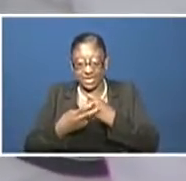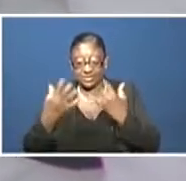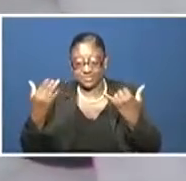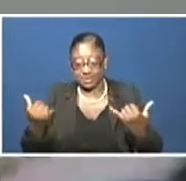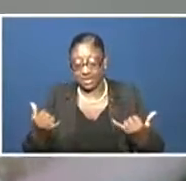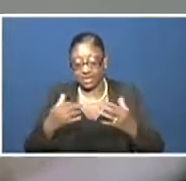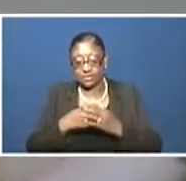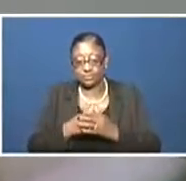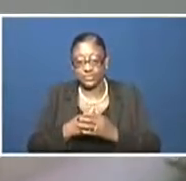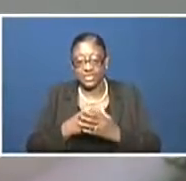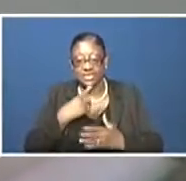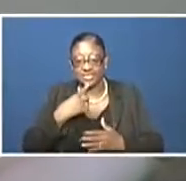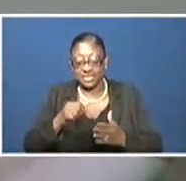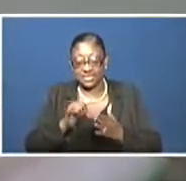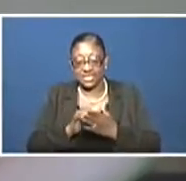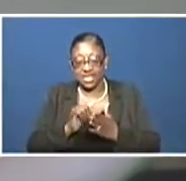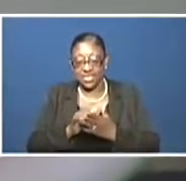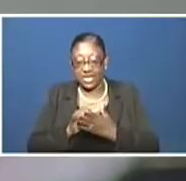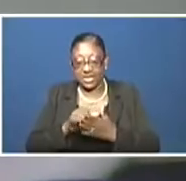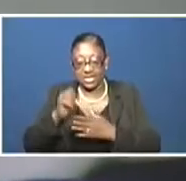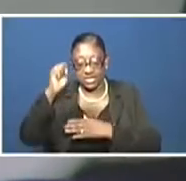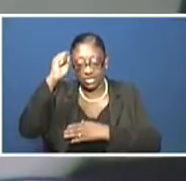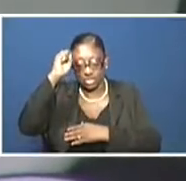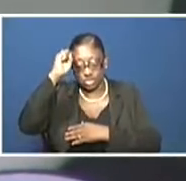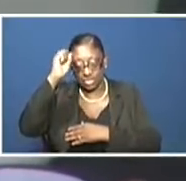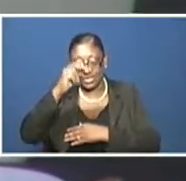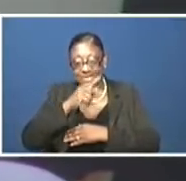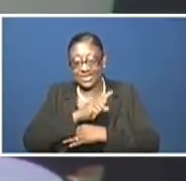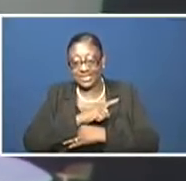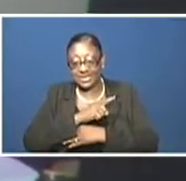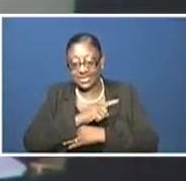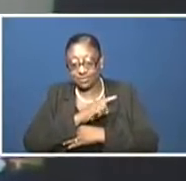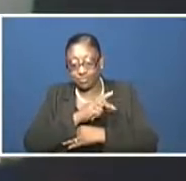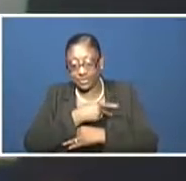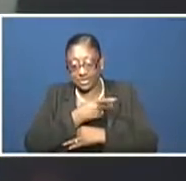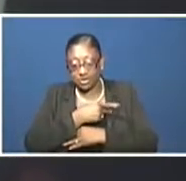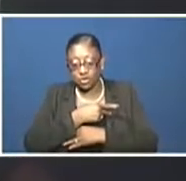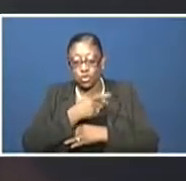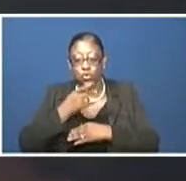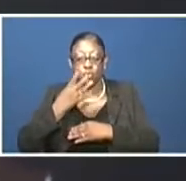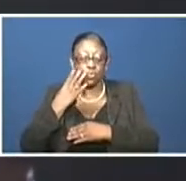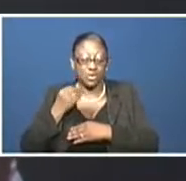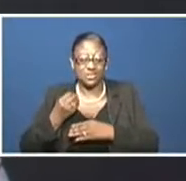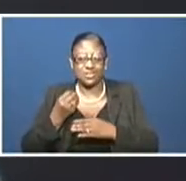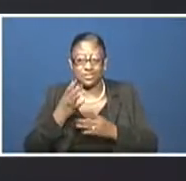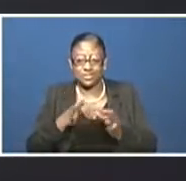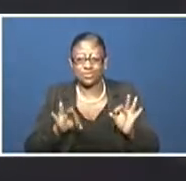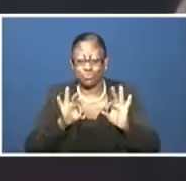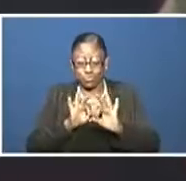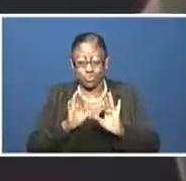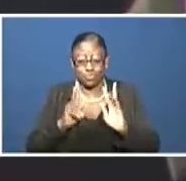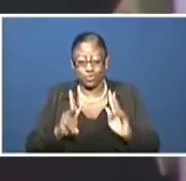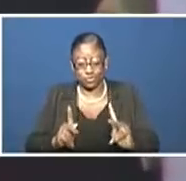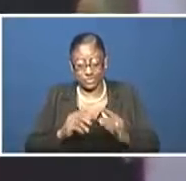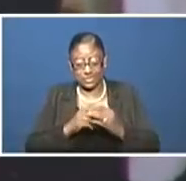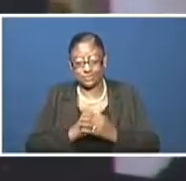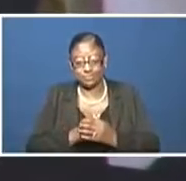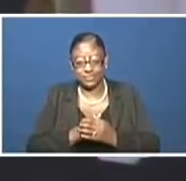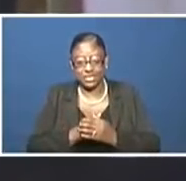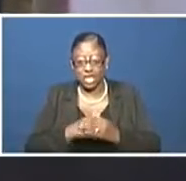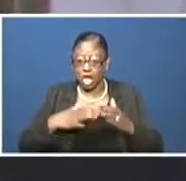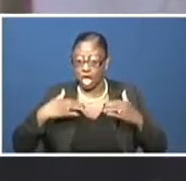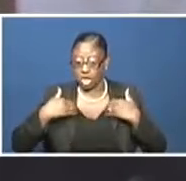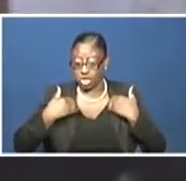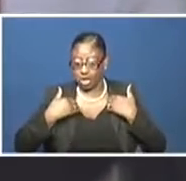of a nation, Sir Lynden was and remains one of the most unique people she has met in her life. There was a young man